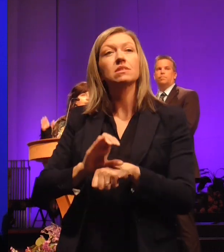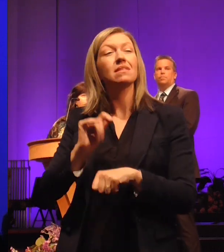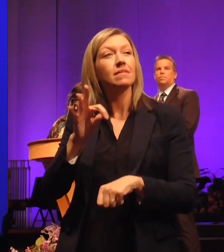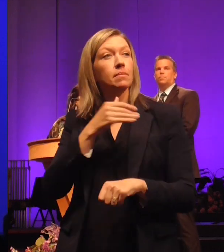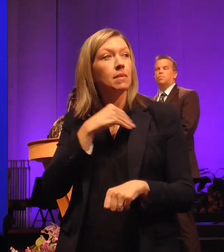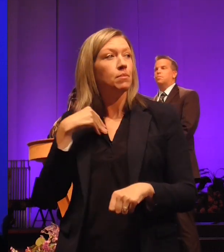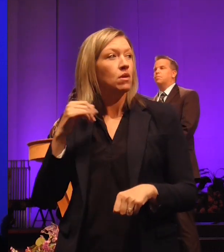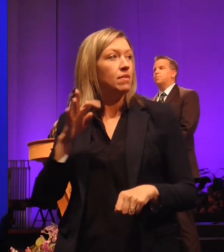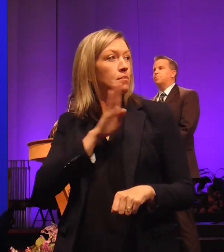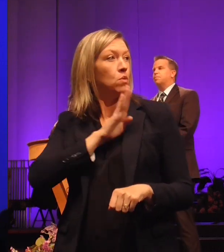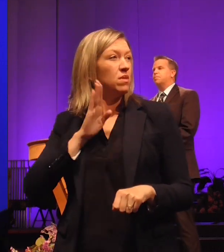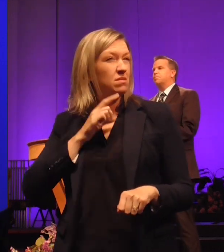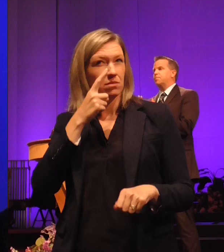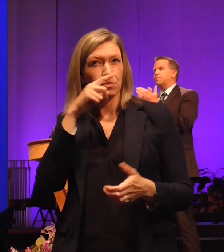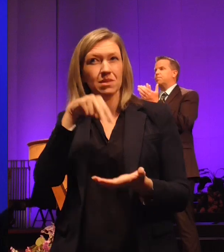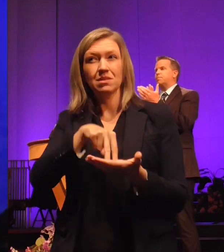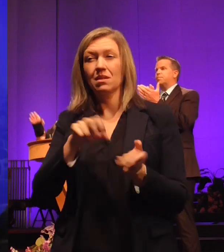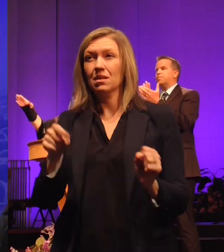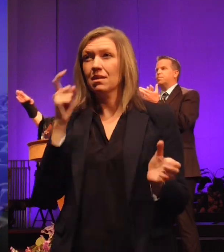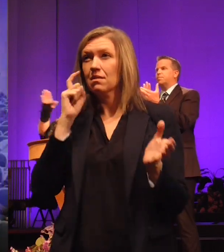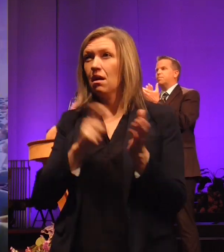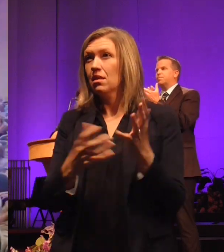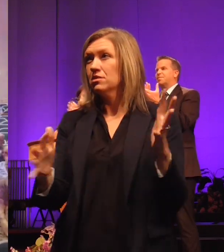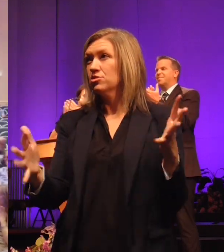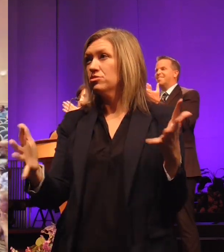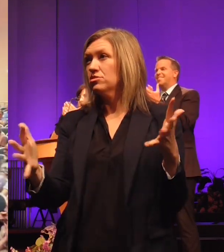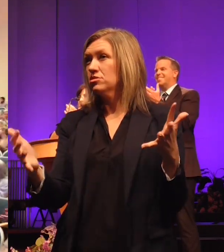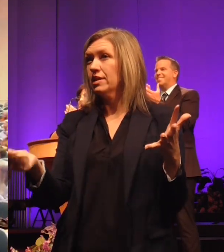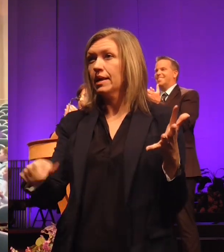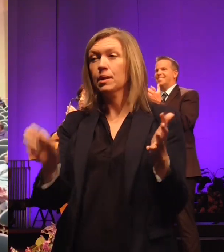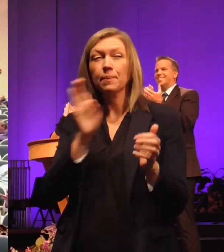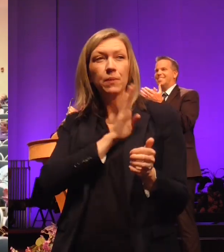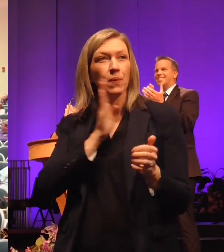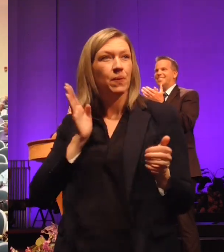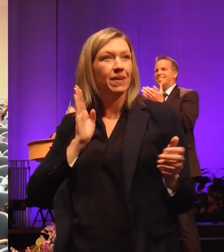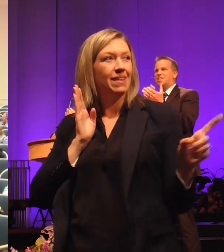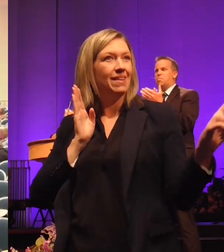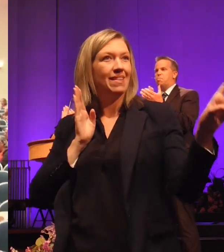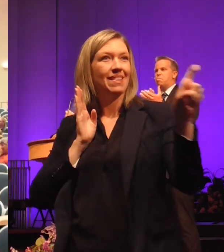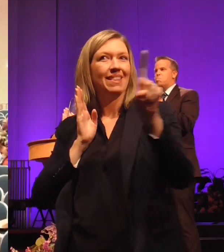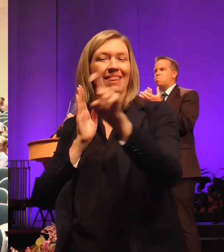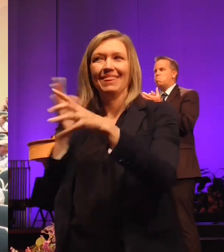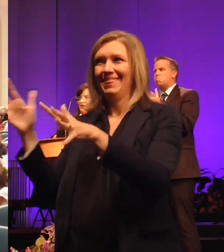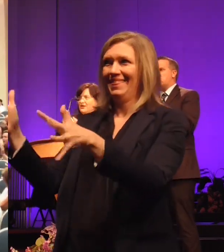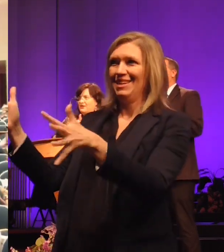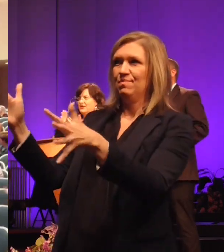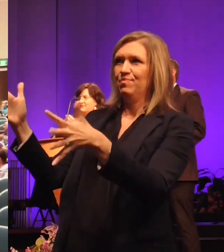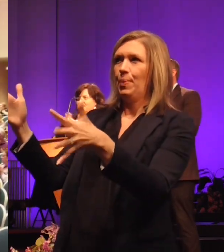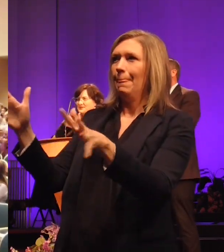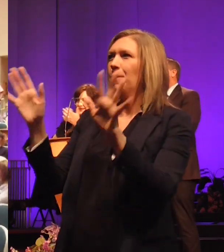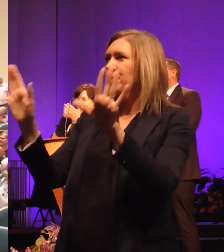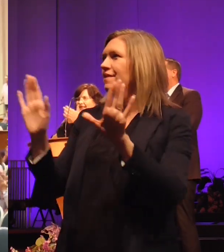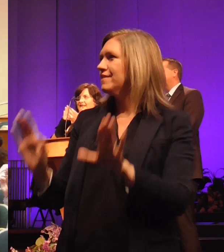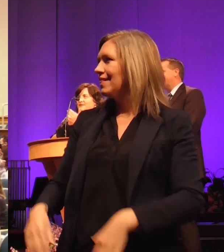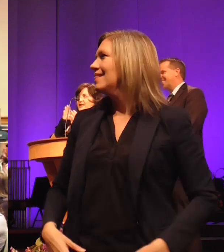would you please stand so we can acknowledge you? Or any of our board members. Here they are. Back there, yay. Great.